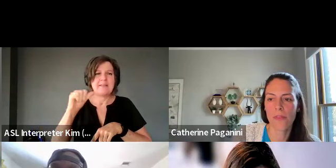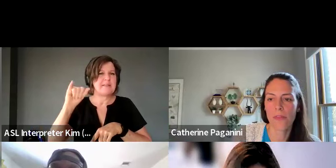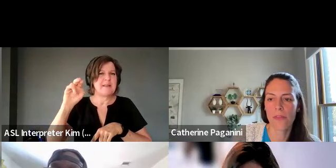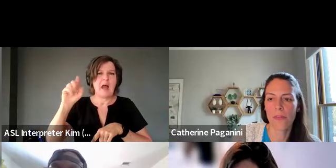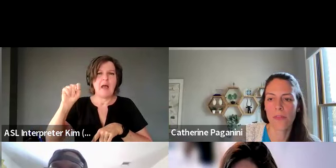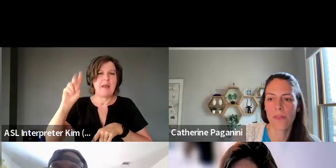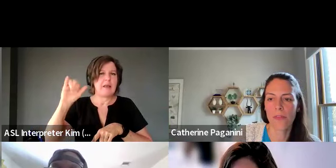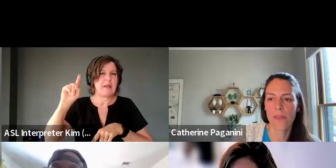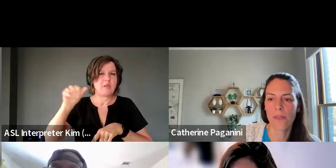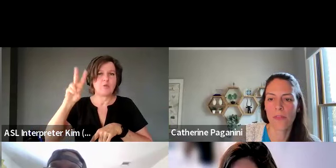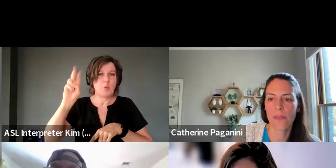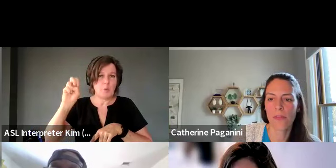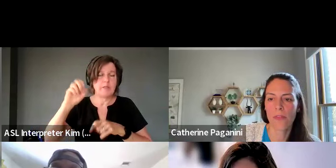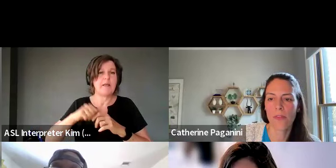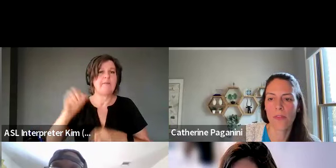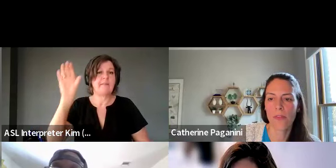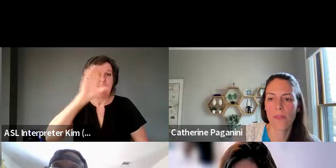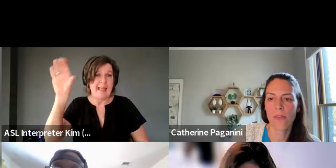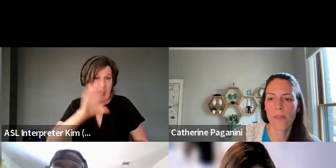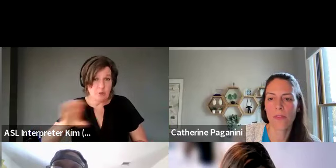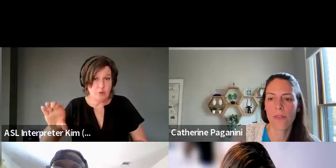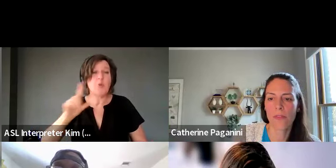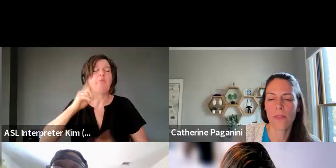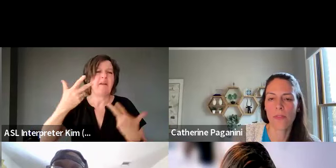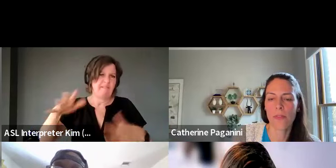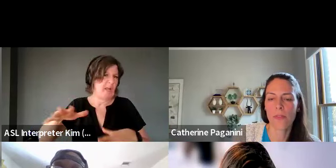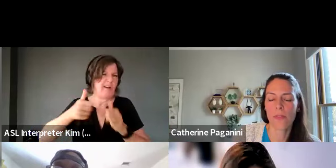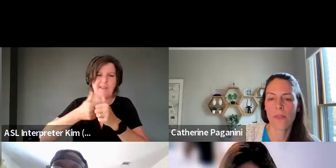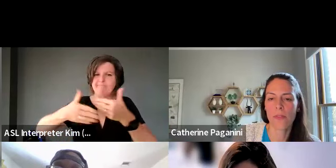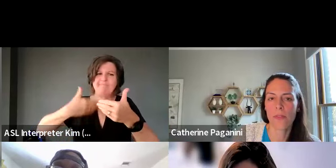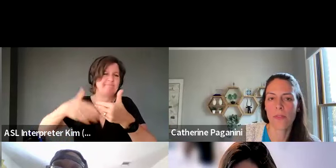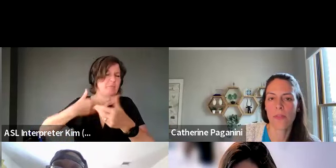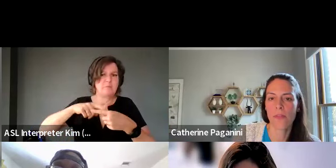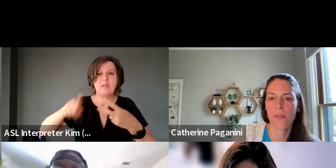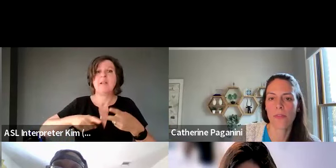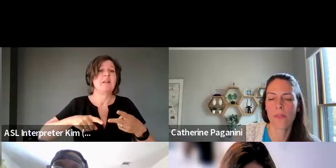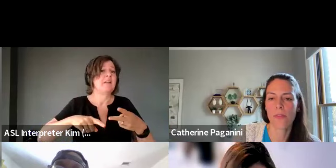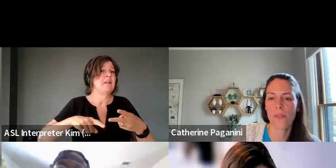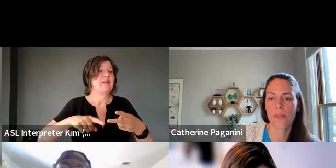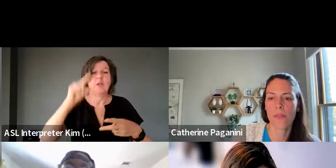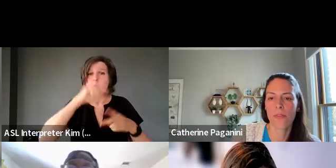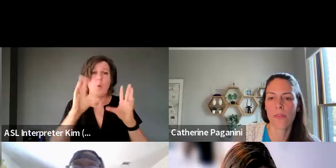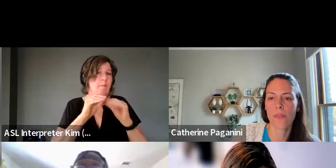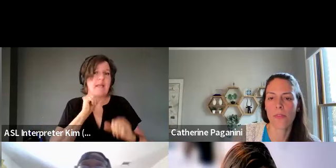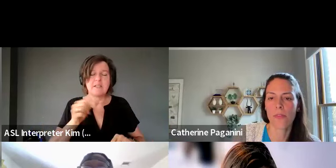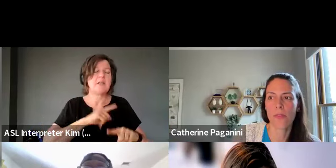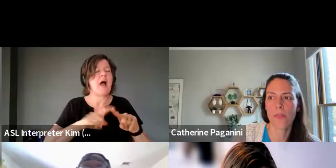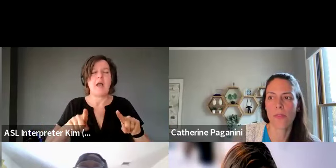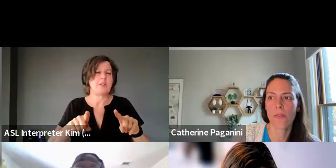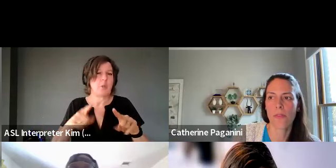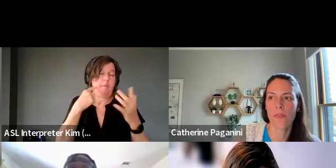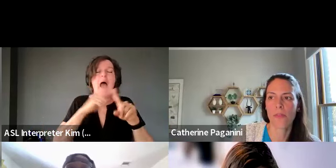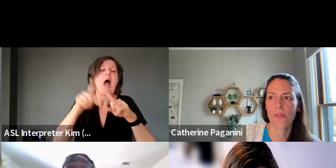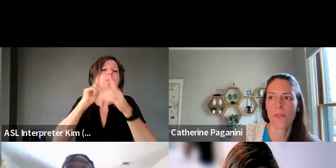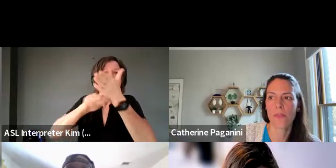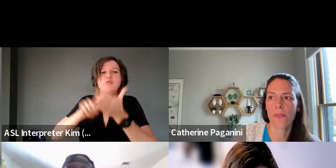very intuitive. In Google Meeting, it's not at all good. So I thought Zoom is much better, but I'll check the recommendations and then let you